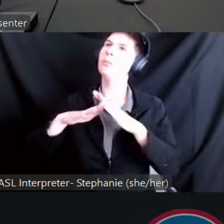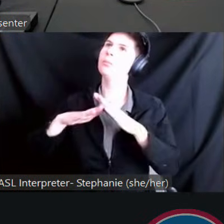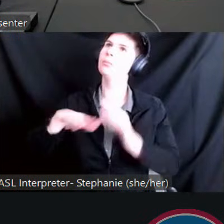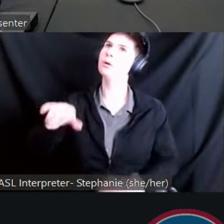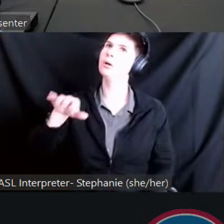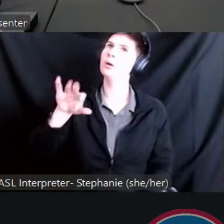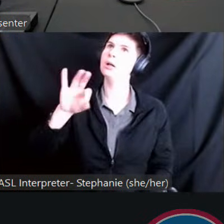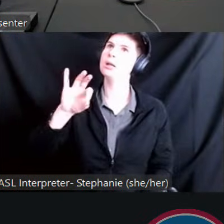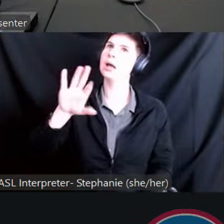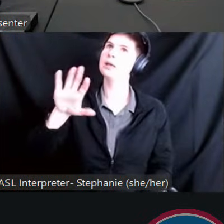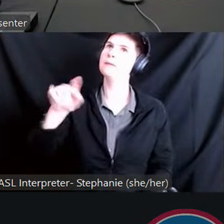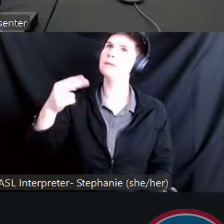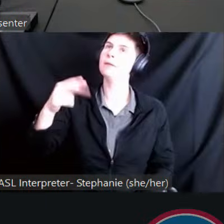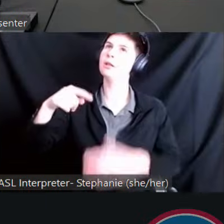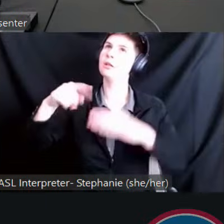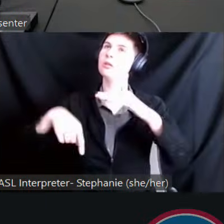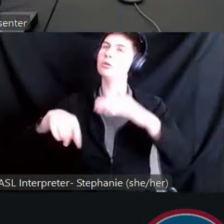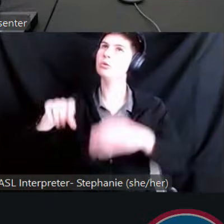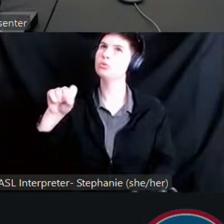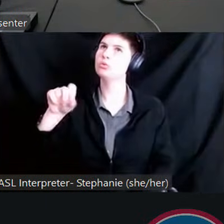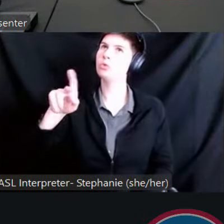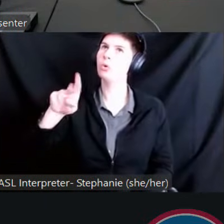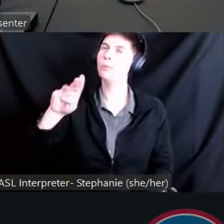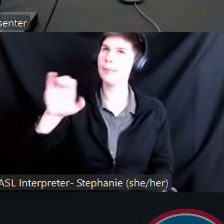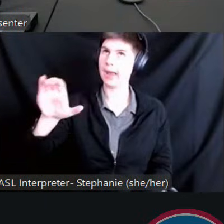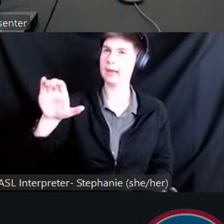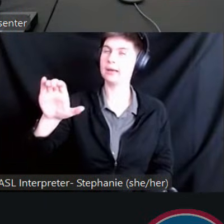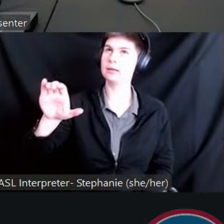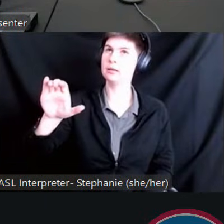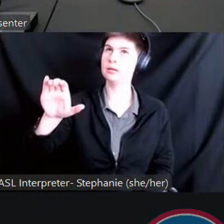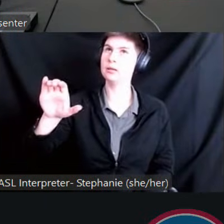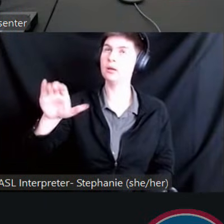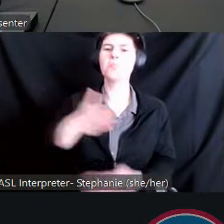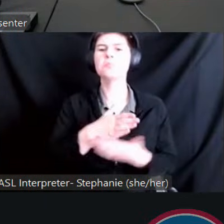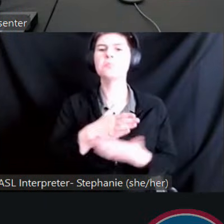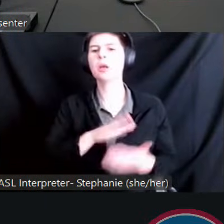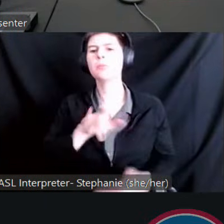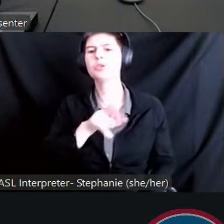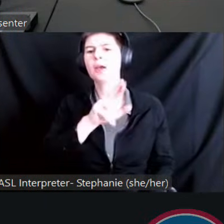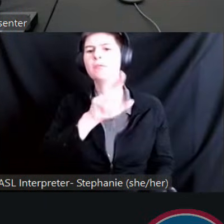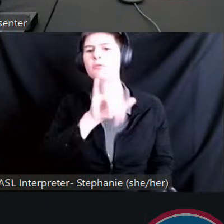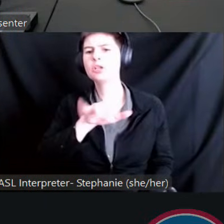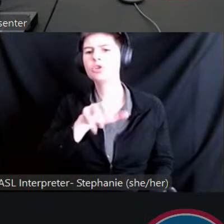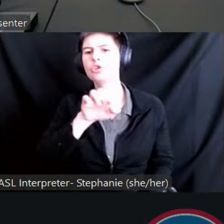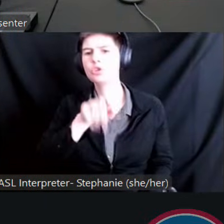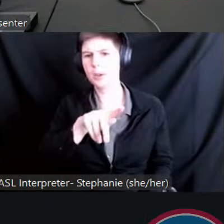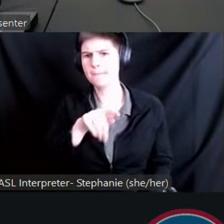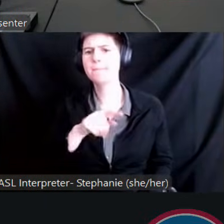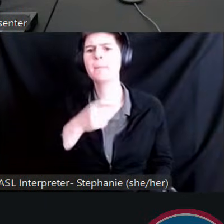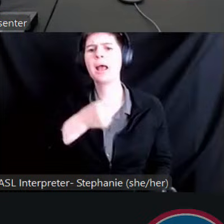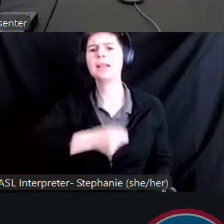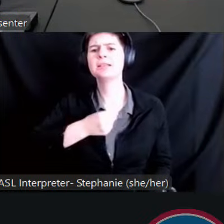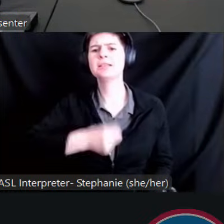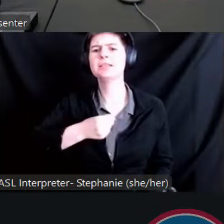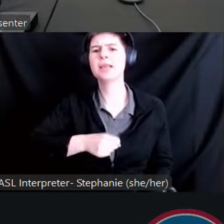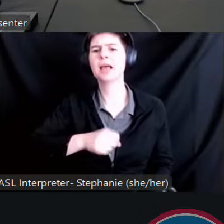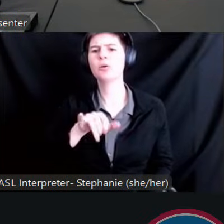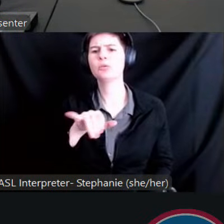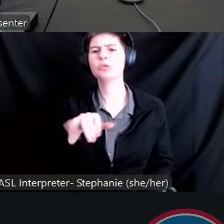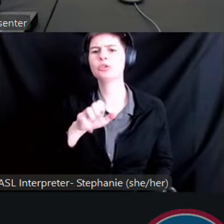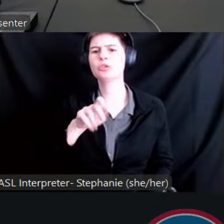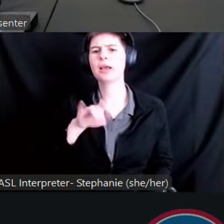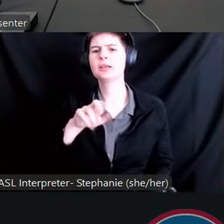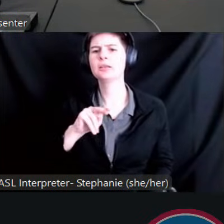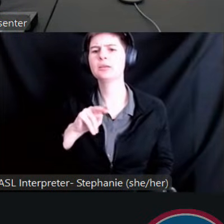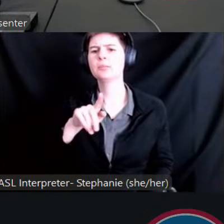to Cermak, and on portions of the Jeffrey Jump south of Jackson Park. Buses,